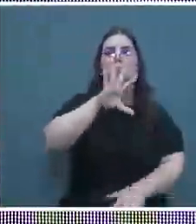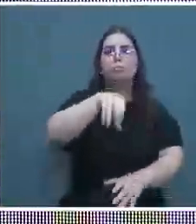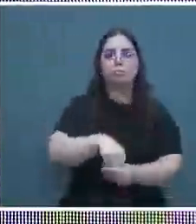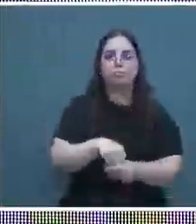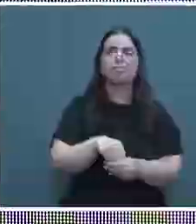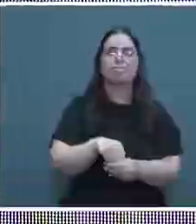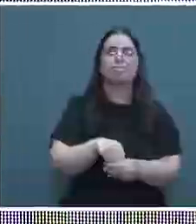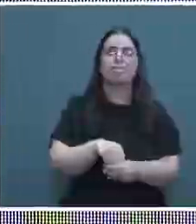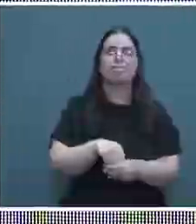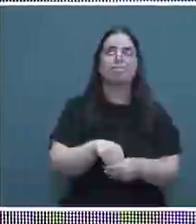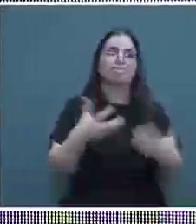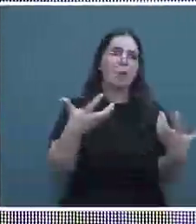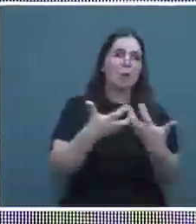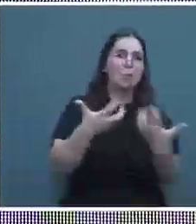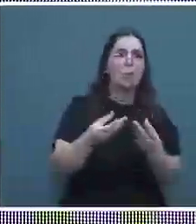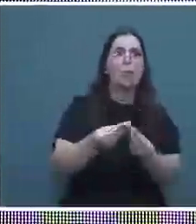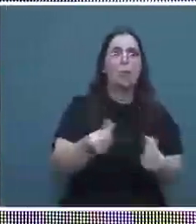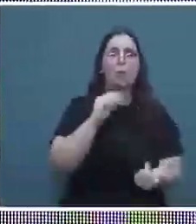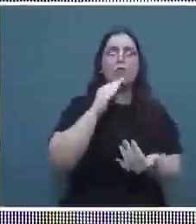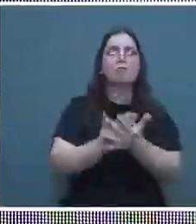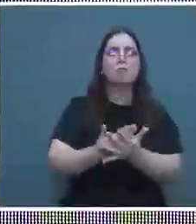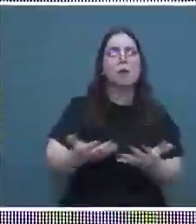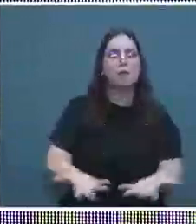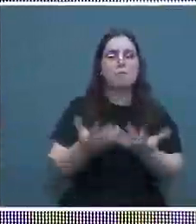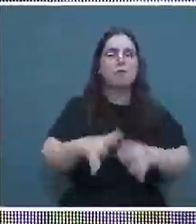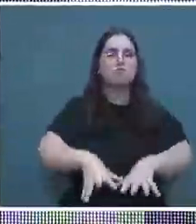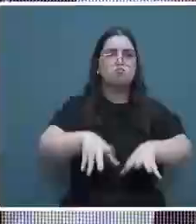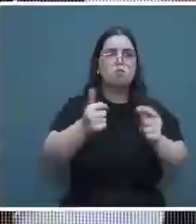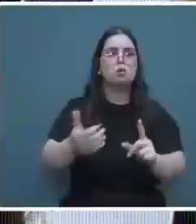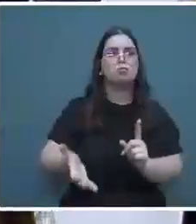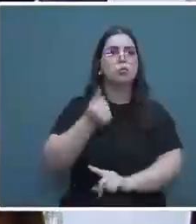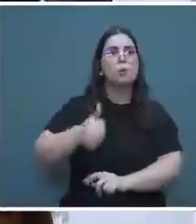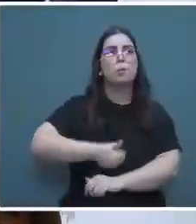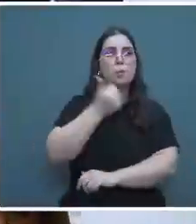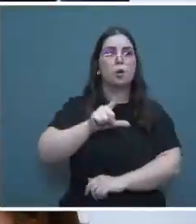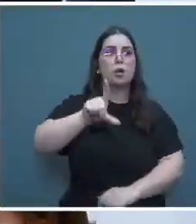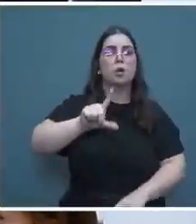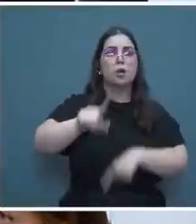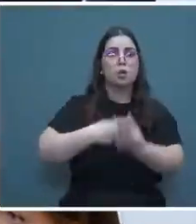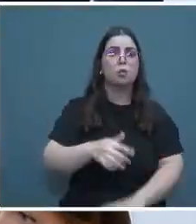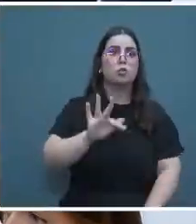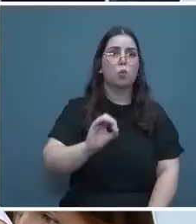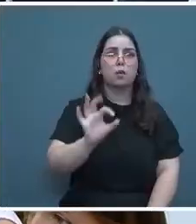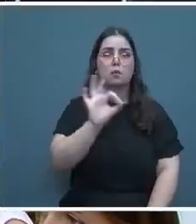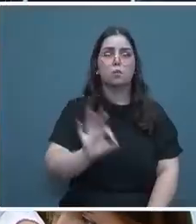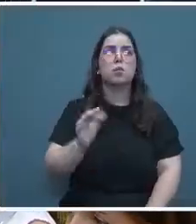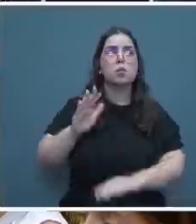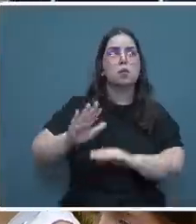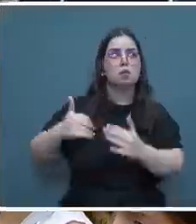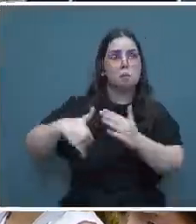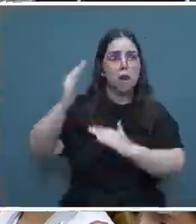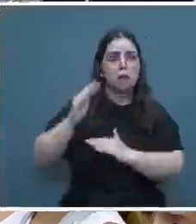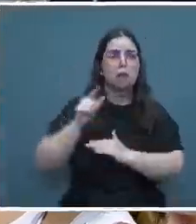in conflict resolution to prove much more successful, and up to 40% more as